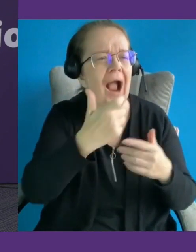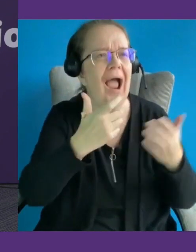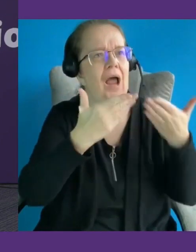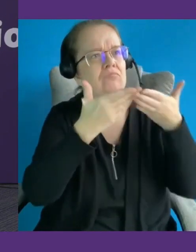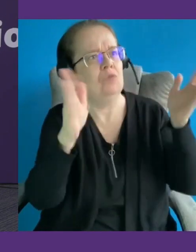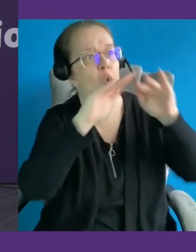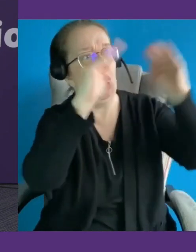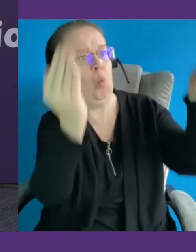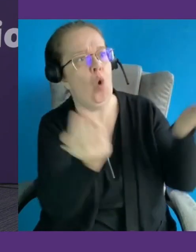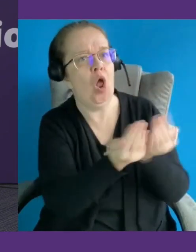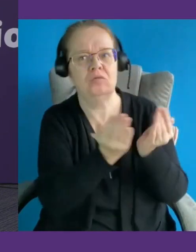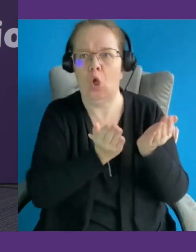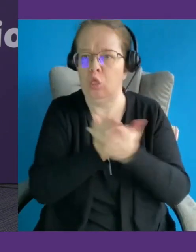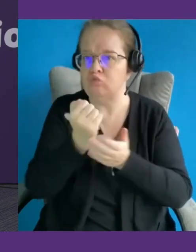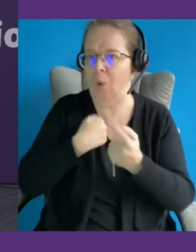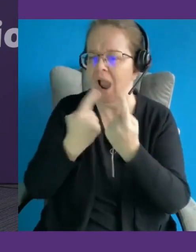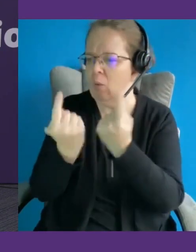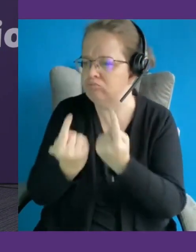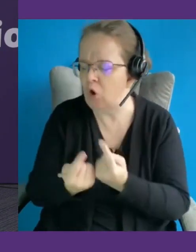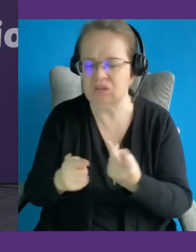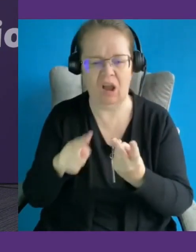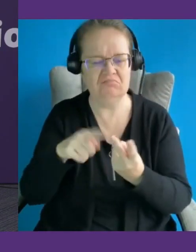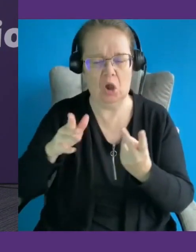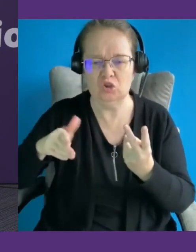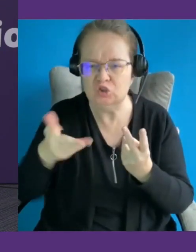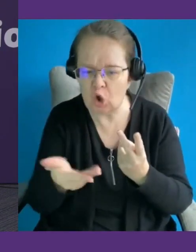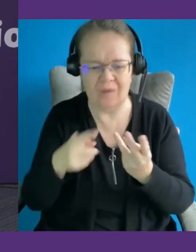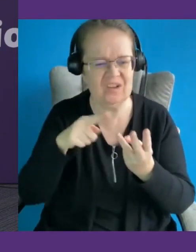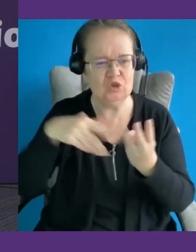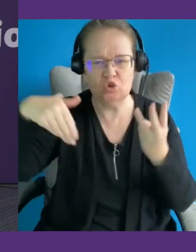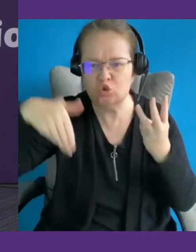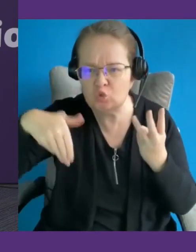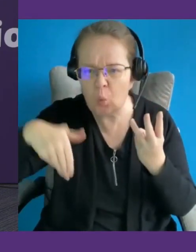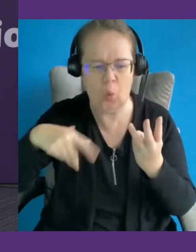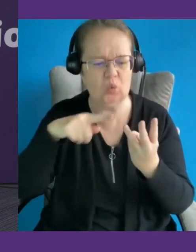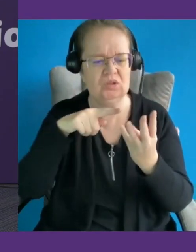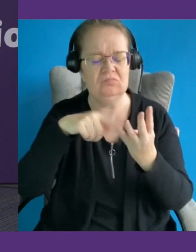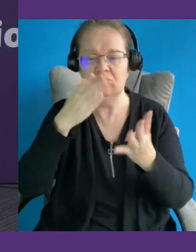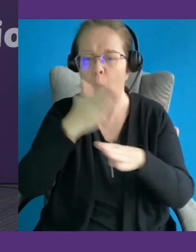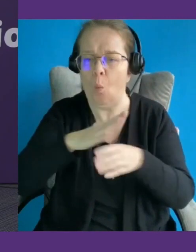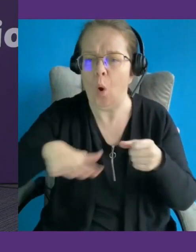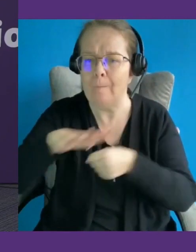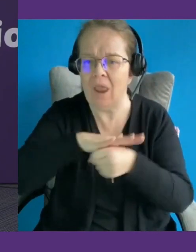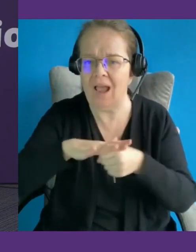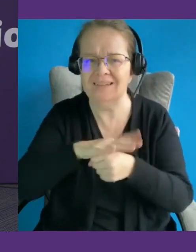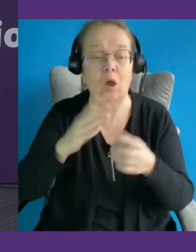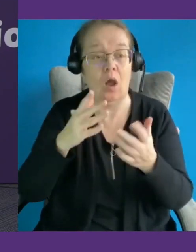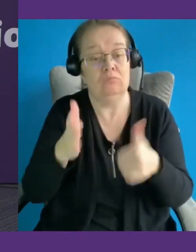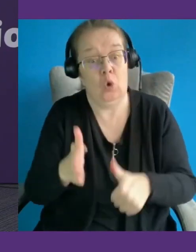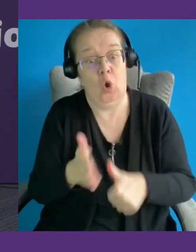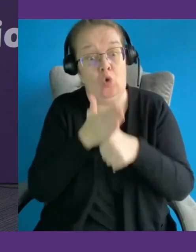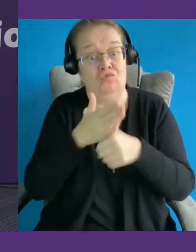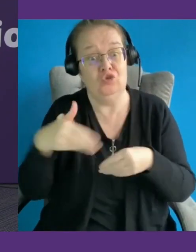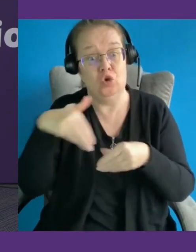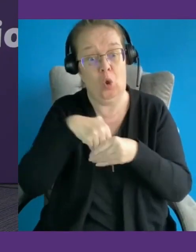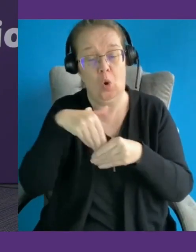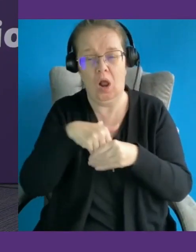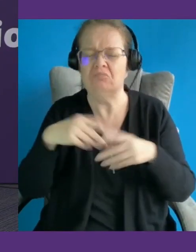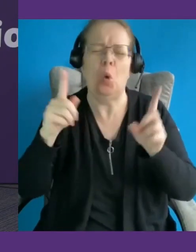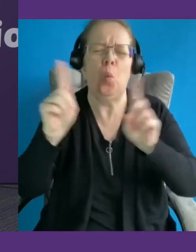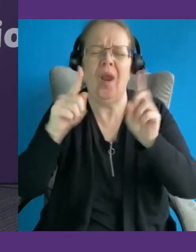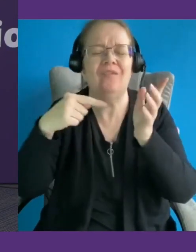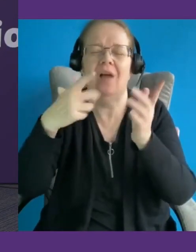be through our products, our services, our stores, our workplace, original content for Apple TV Plus, whatever it might